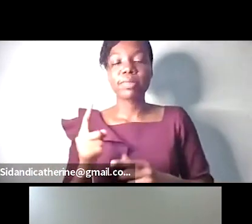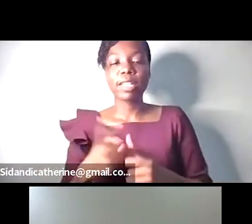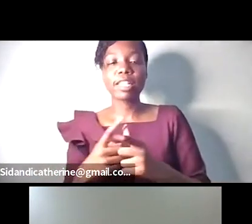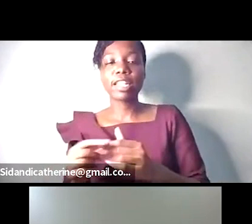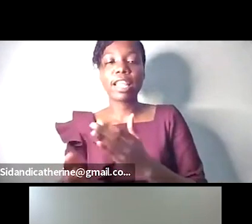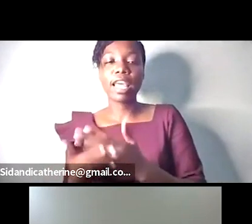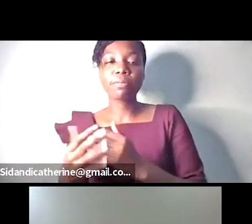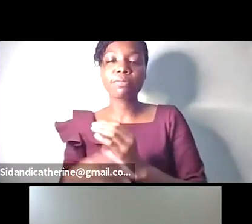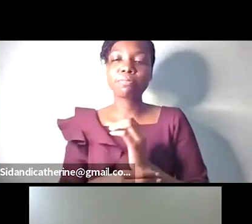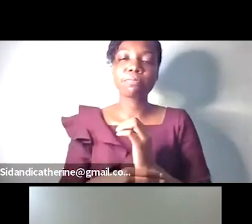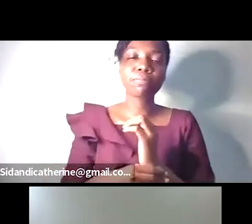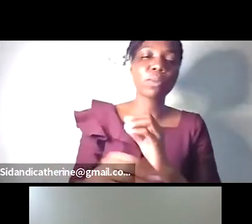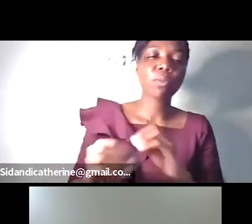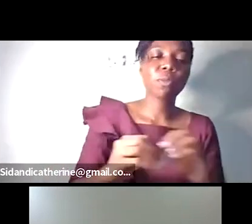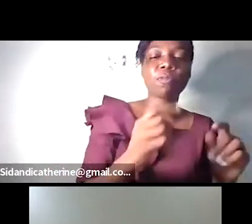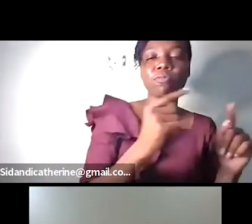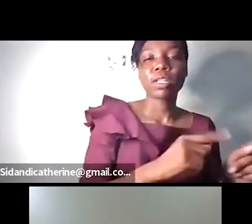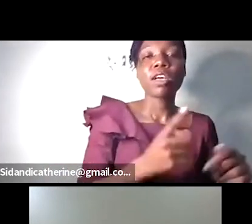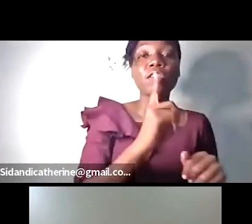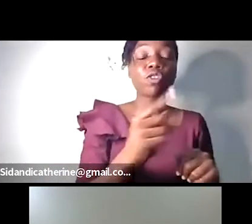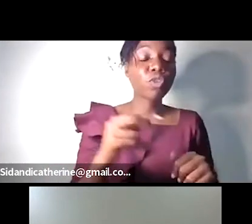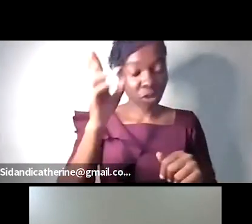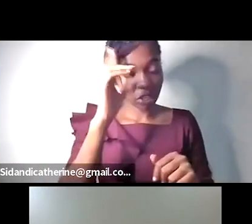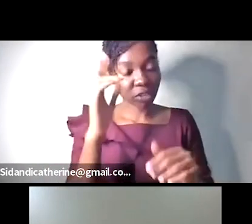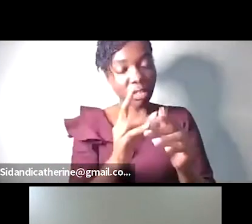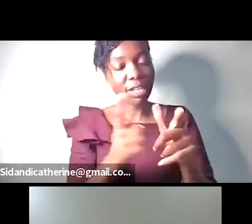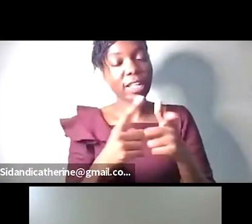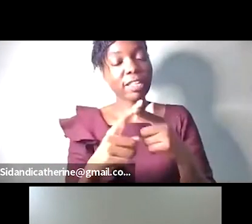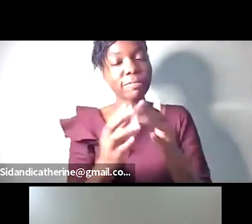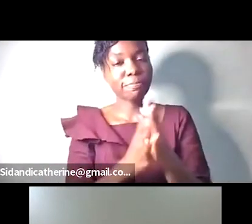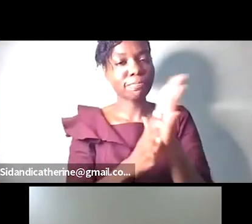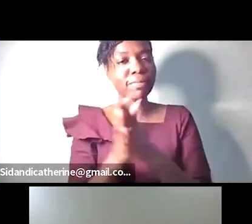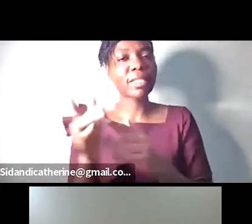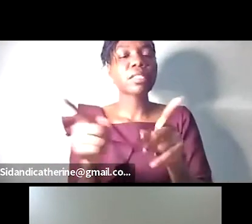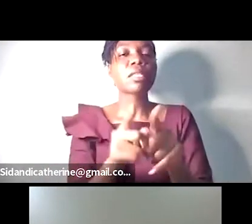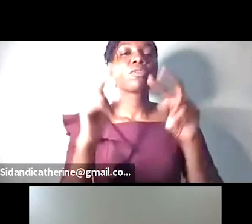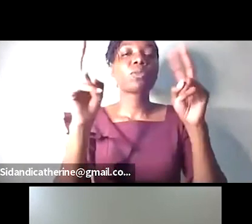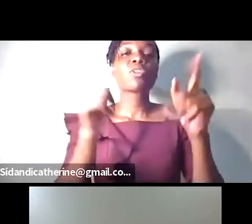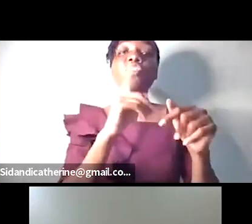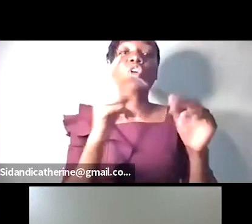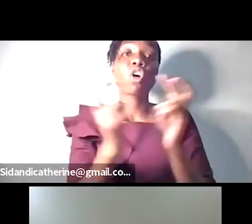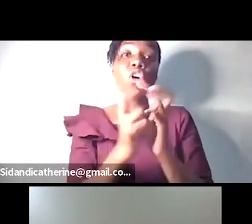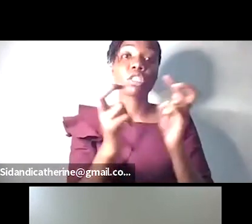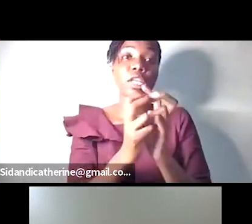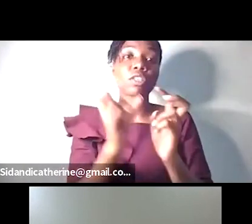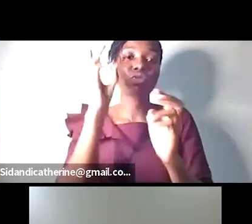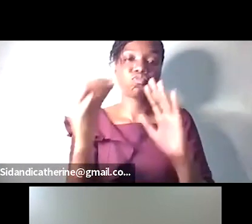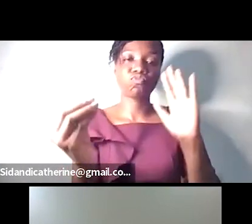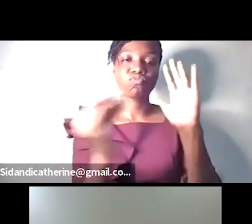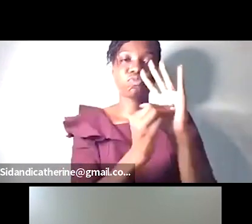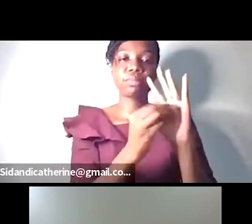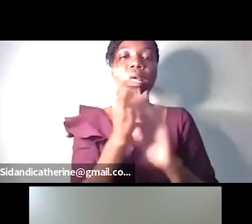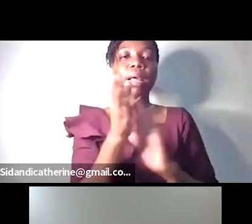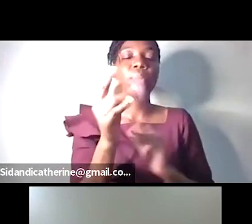and passion is one of the topics that we address. I will put the numbers on the screen where you can be able to